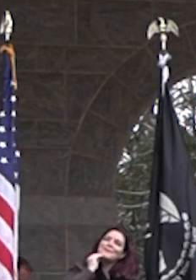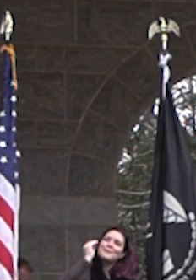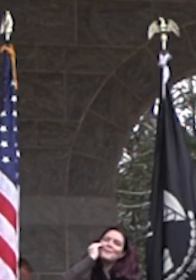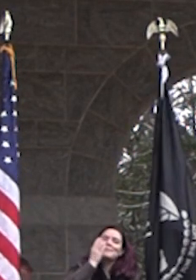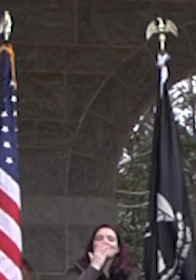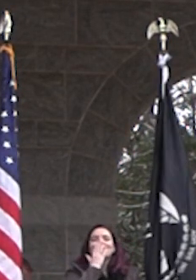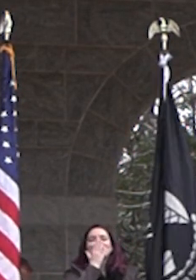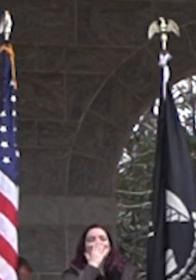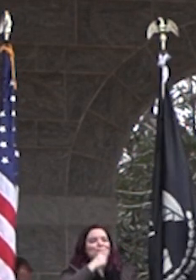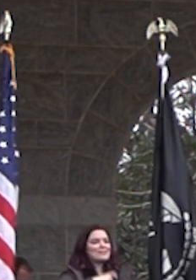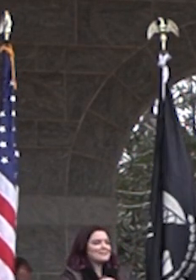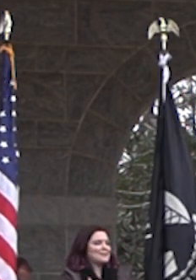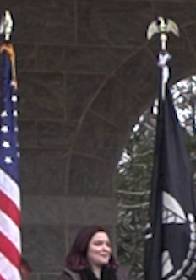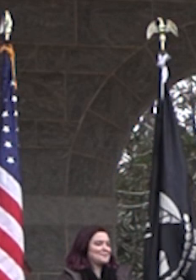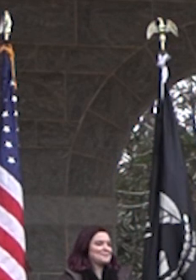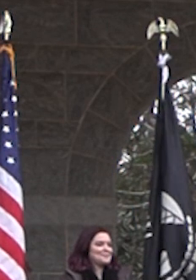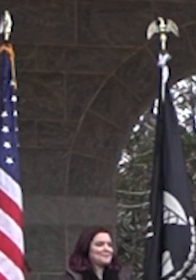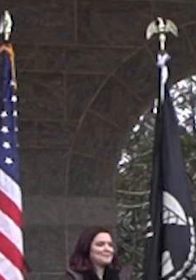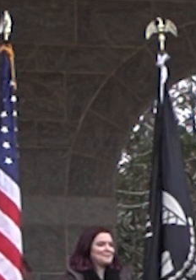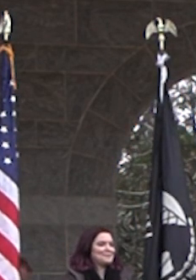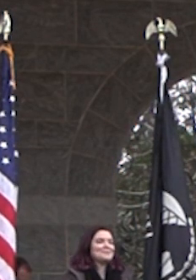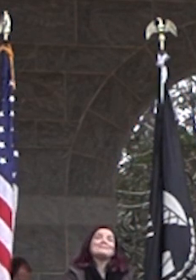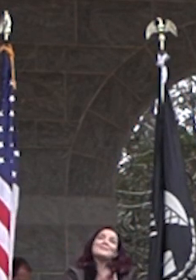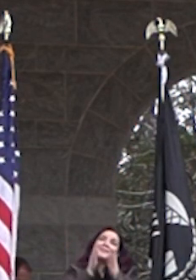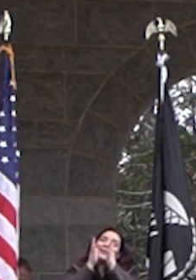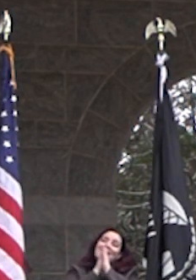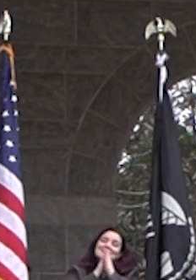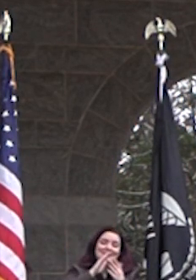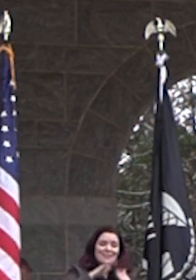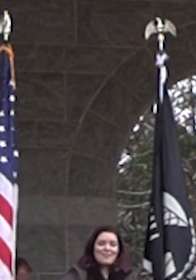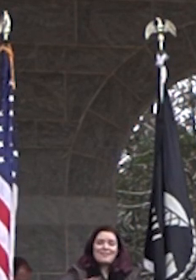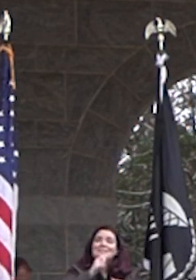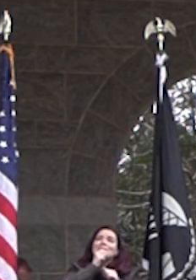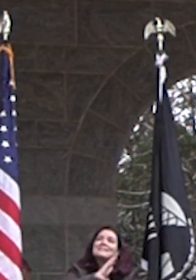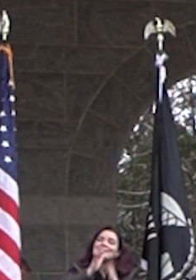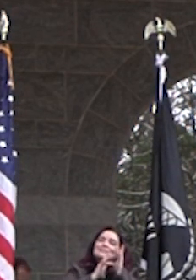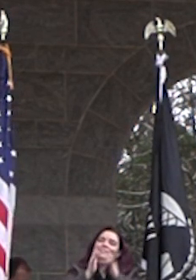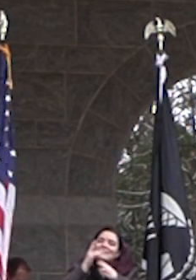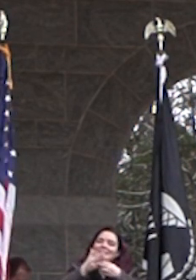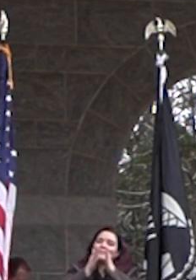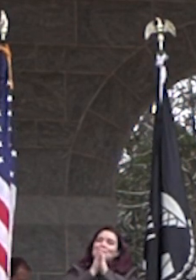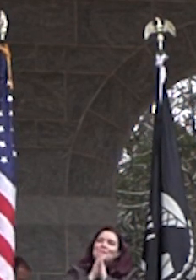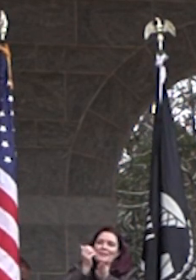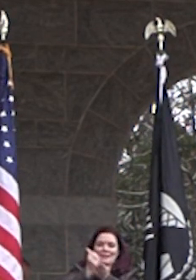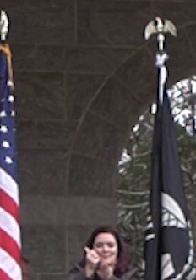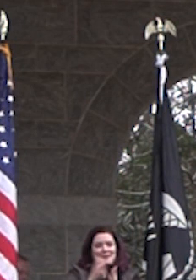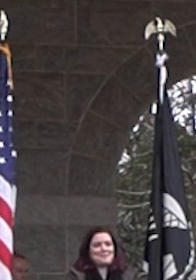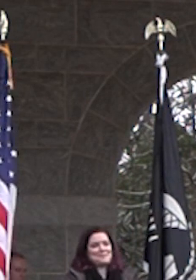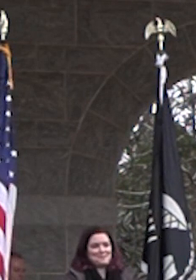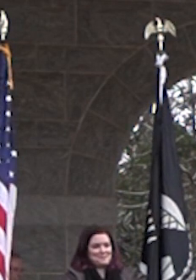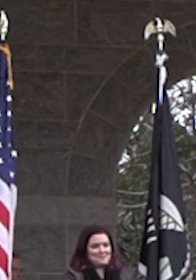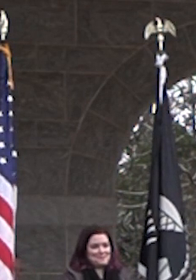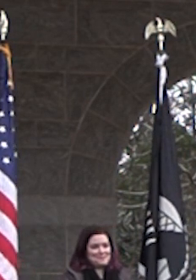season. We ask now, dear Lord, these and all other blessings. In Jesus' name we do pray. Amen.